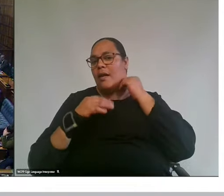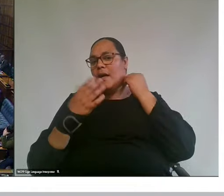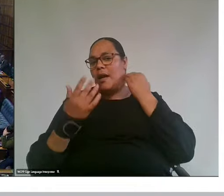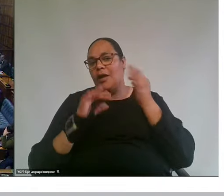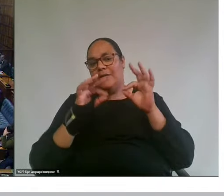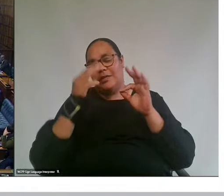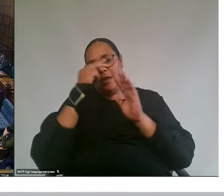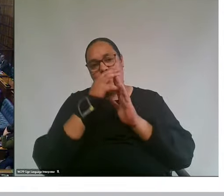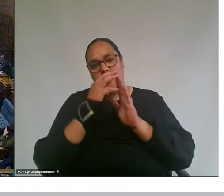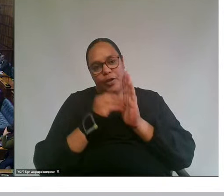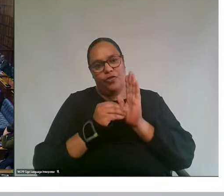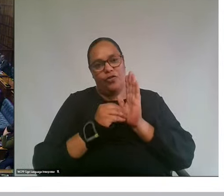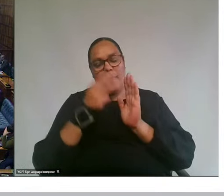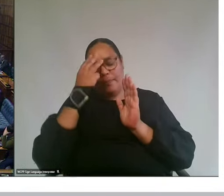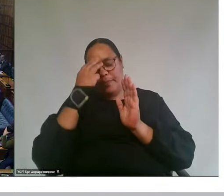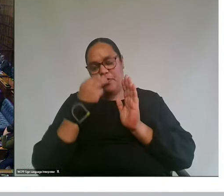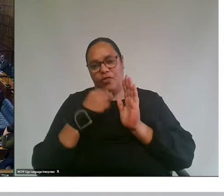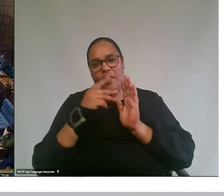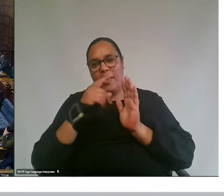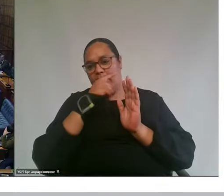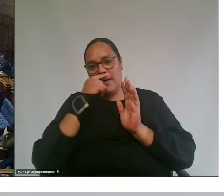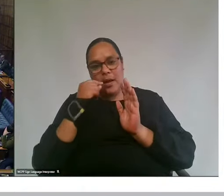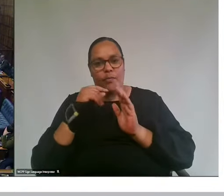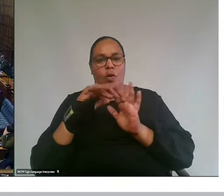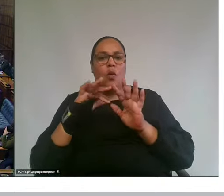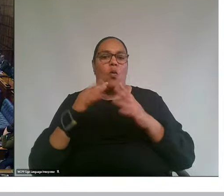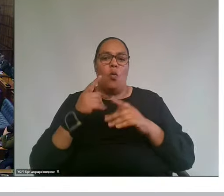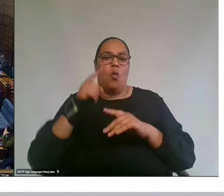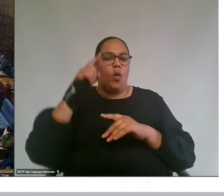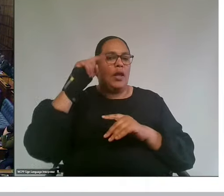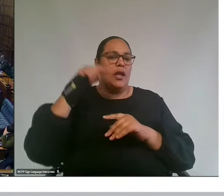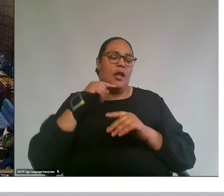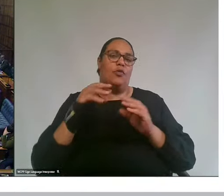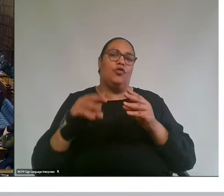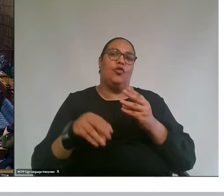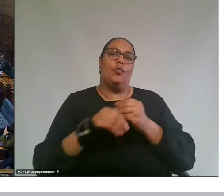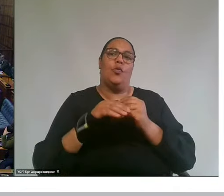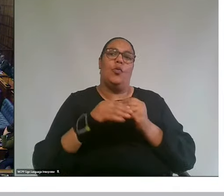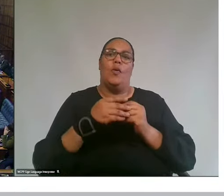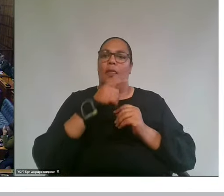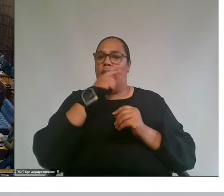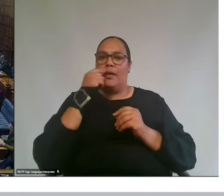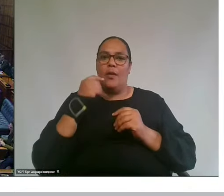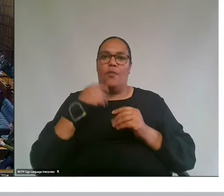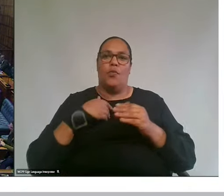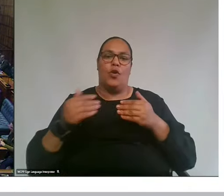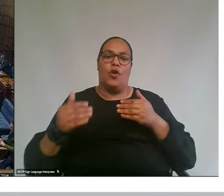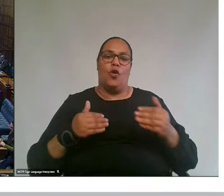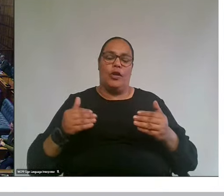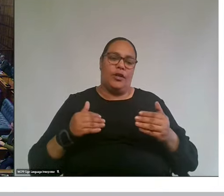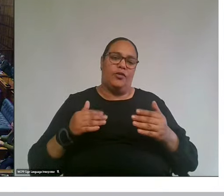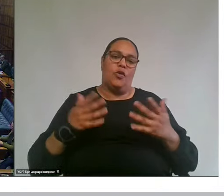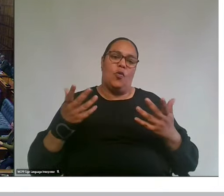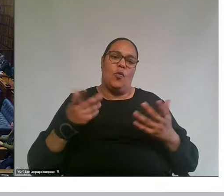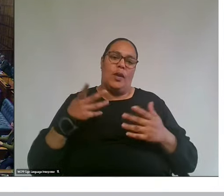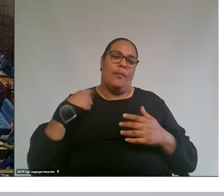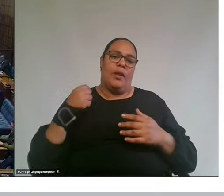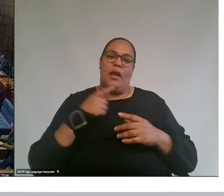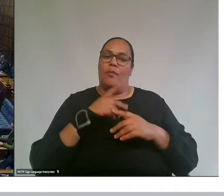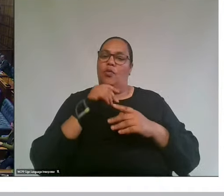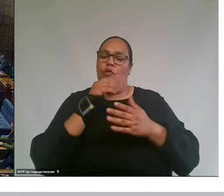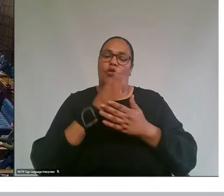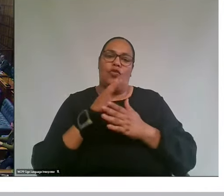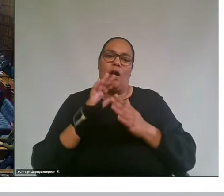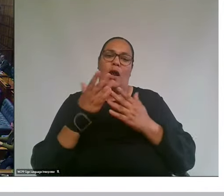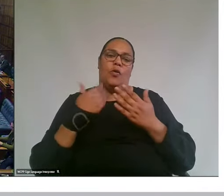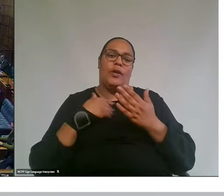that picture at that names to the or the or the the images to the names we've arranged a session and Min I don't know to what extent we can